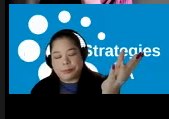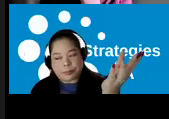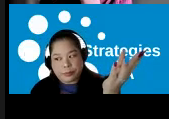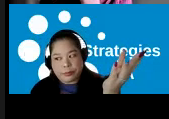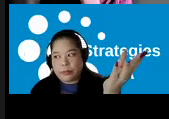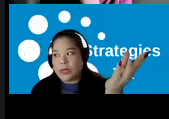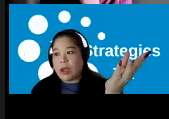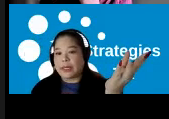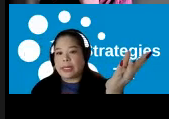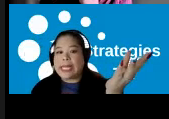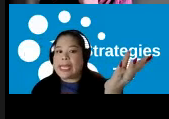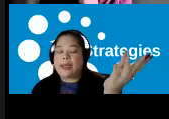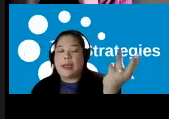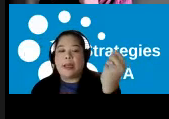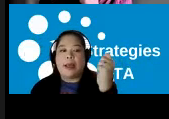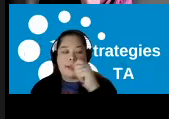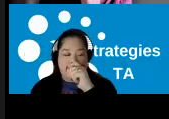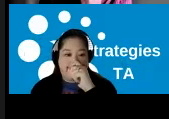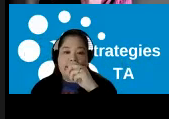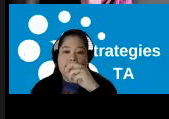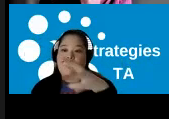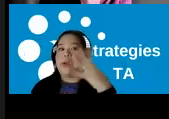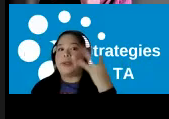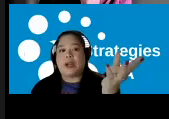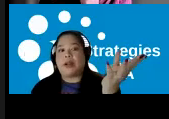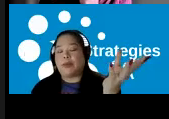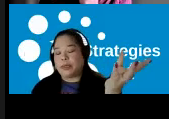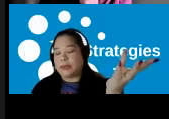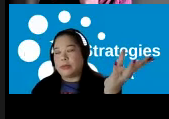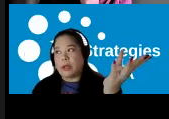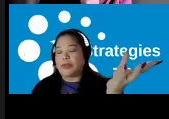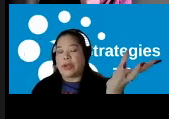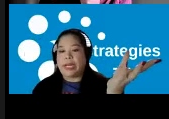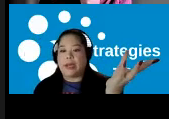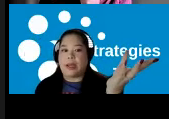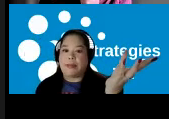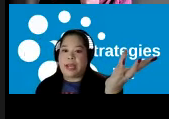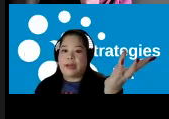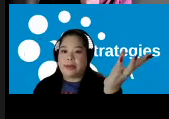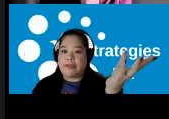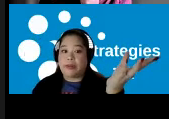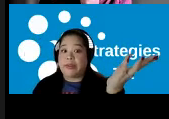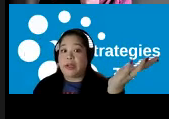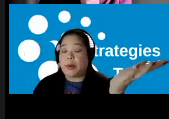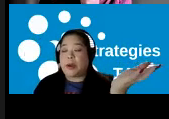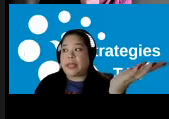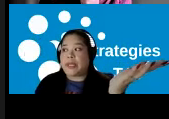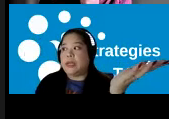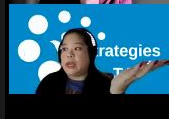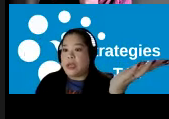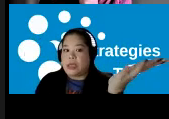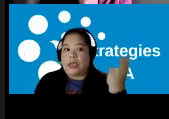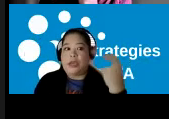were not clean because the parents could not afford laundry. And if you live in an